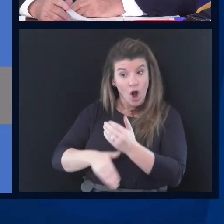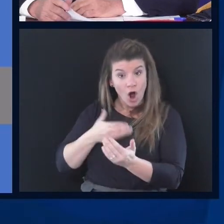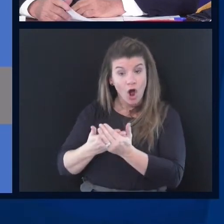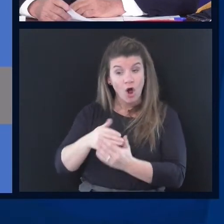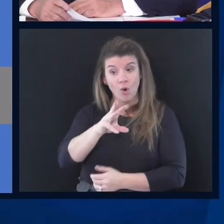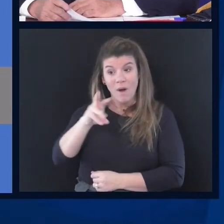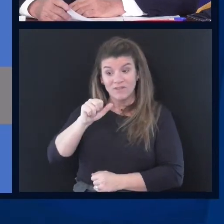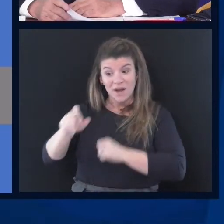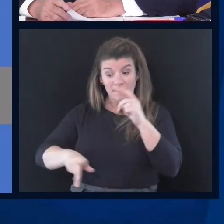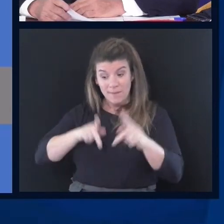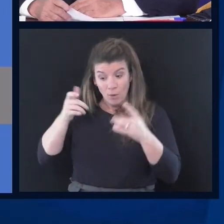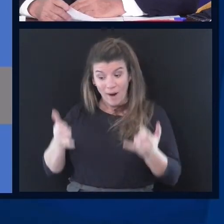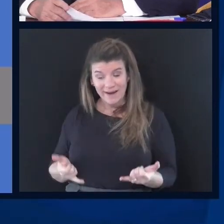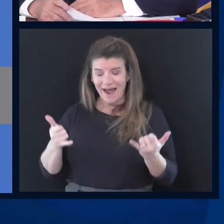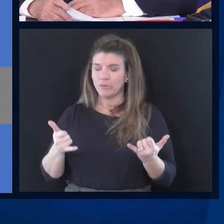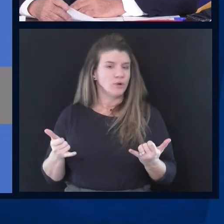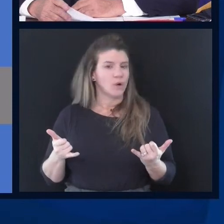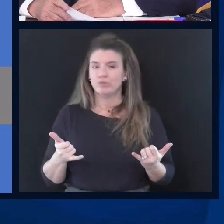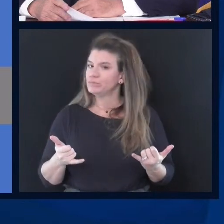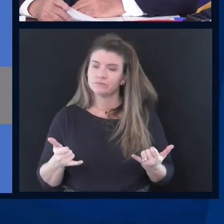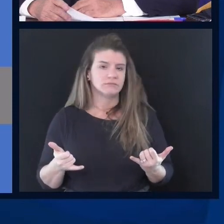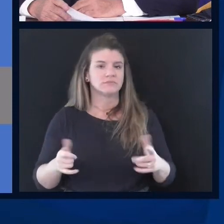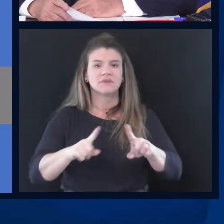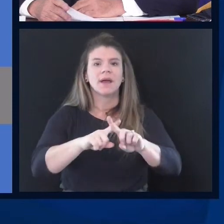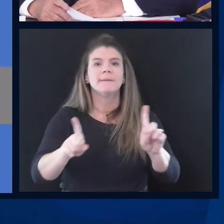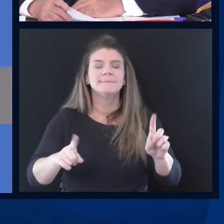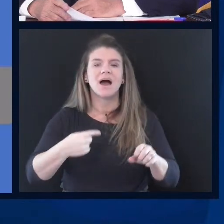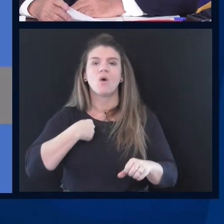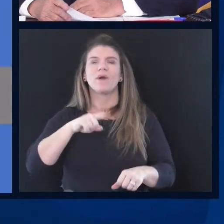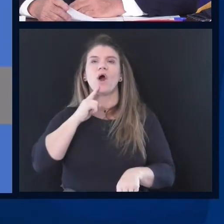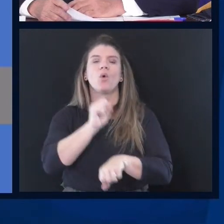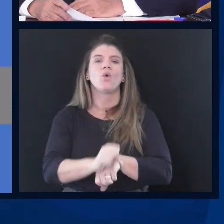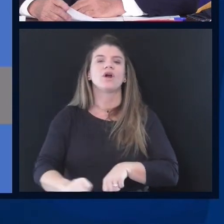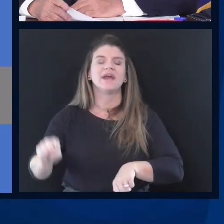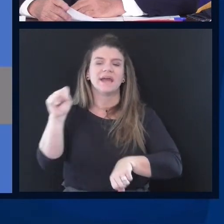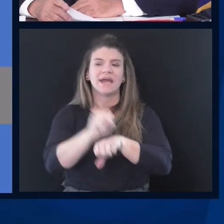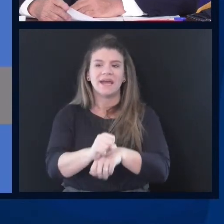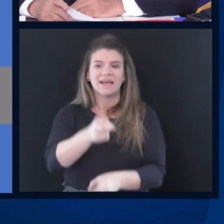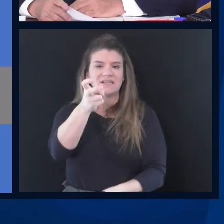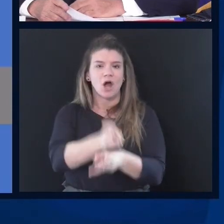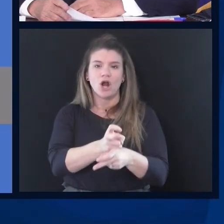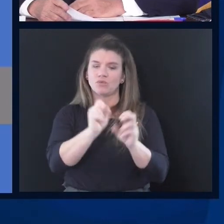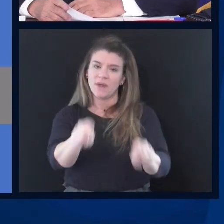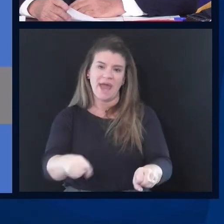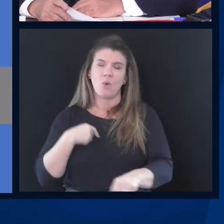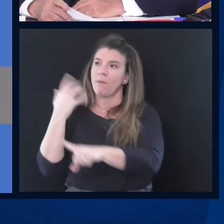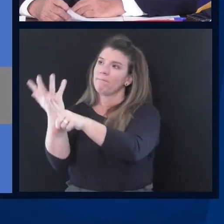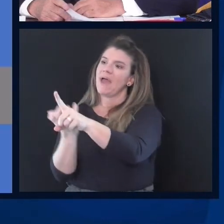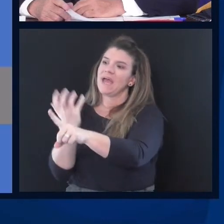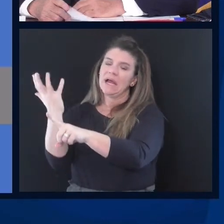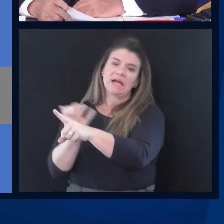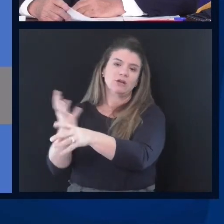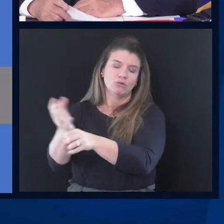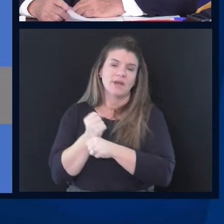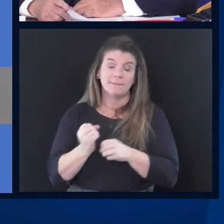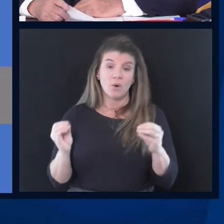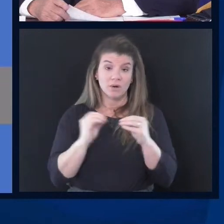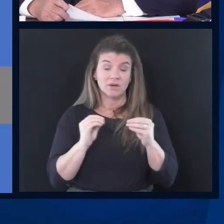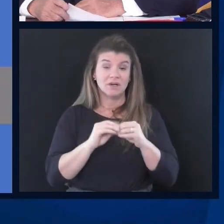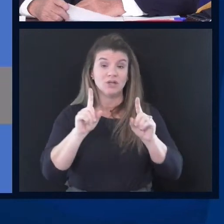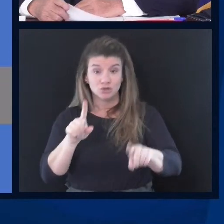West Virginians at this time, but we're working it and we're pushing them as hard as we possibly can. So far, there has